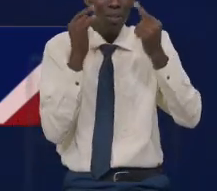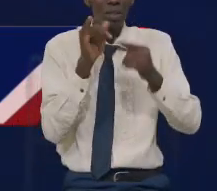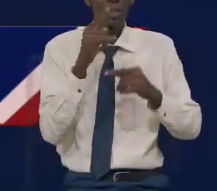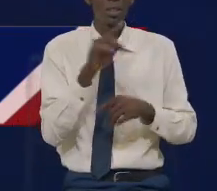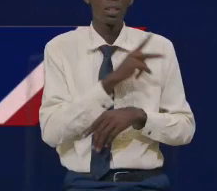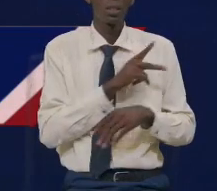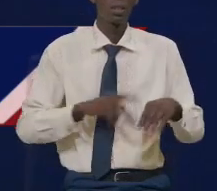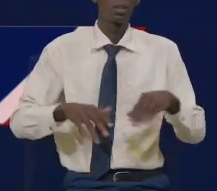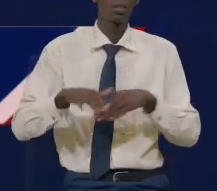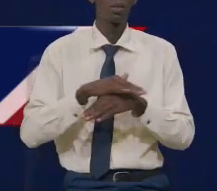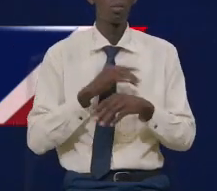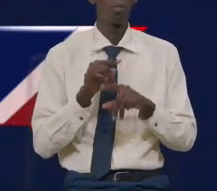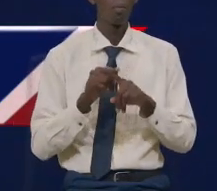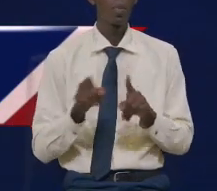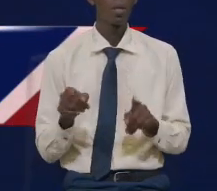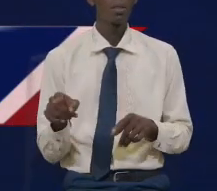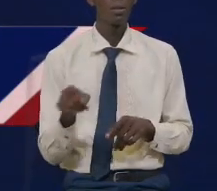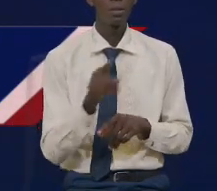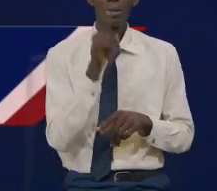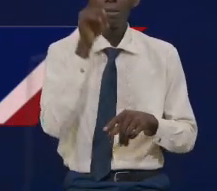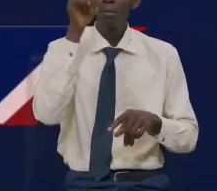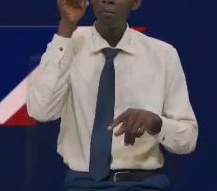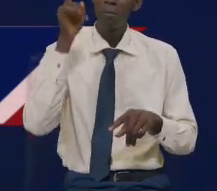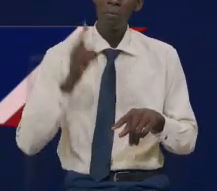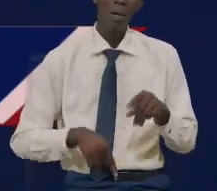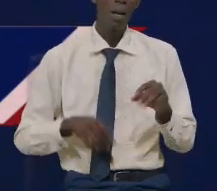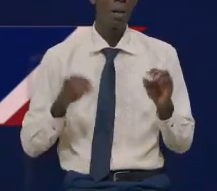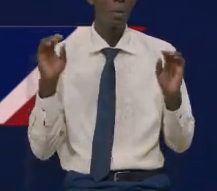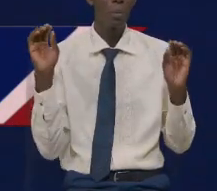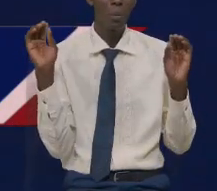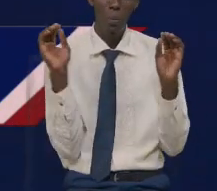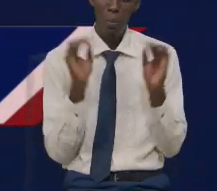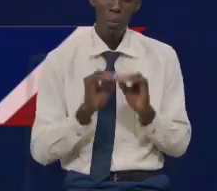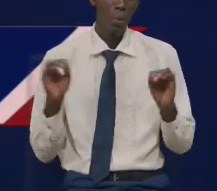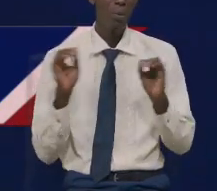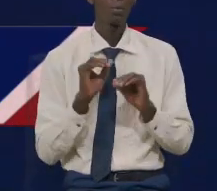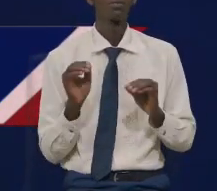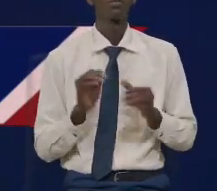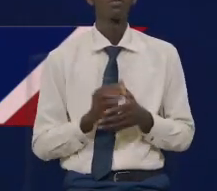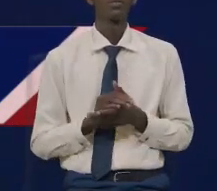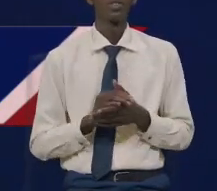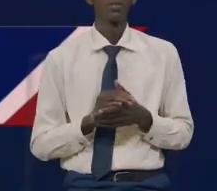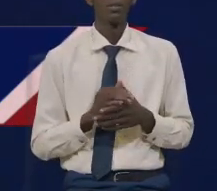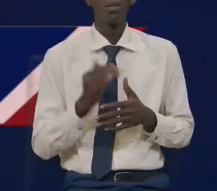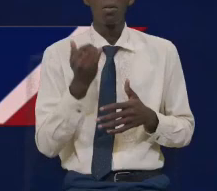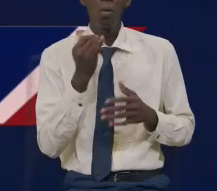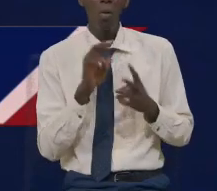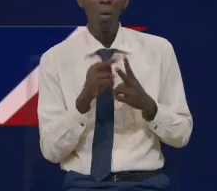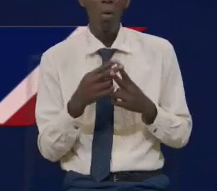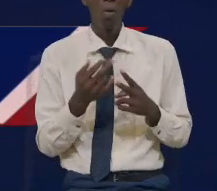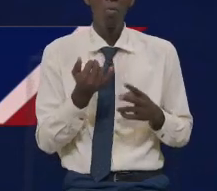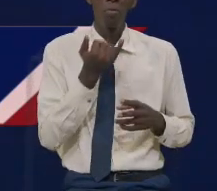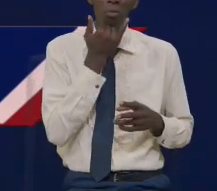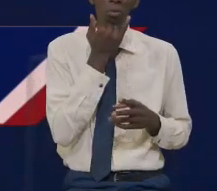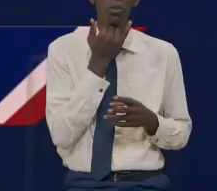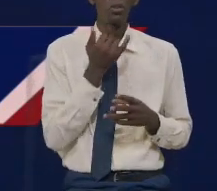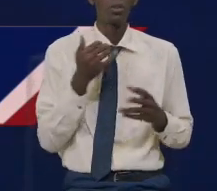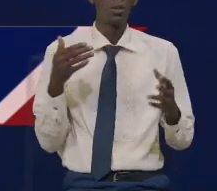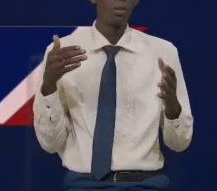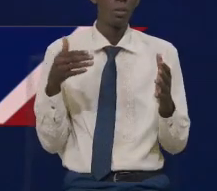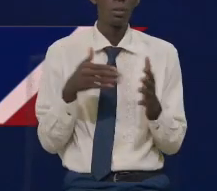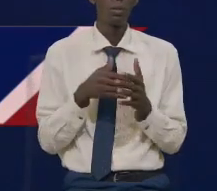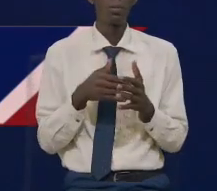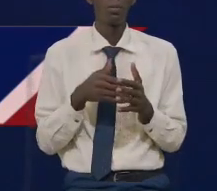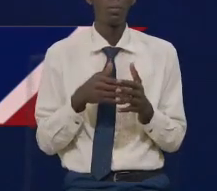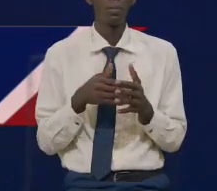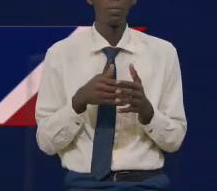concerning the kingdom, but they could find none occasion, nor fault,